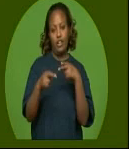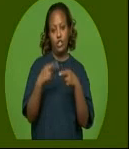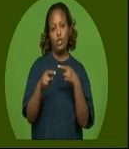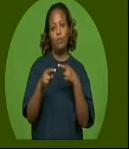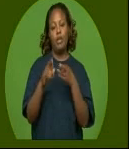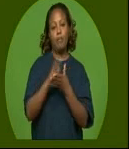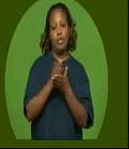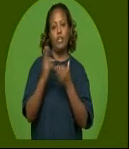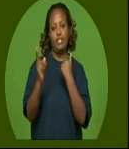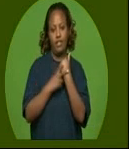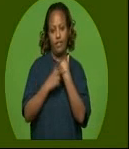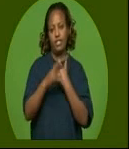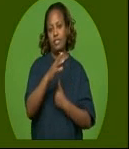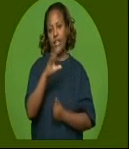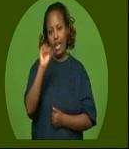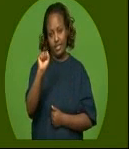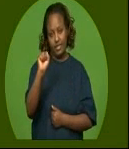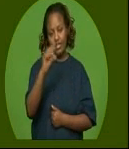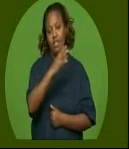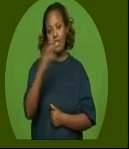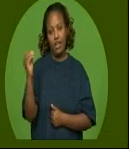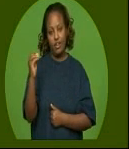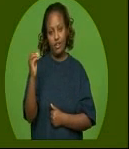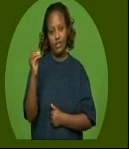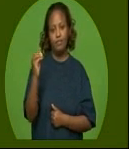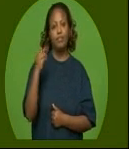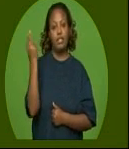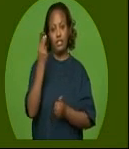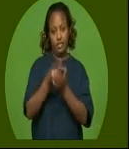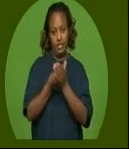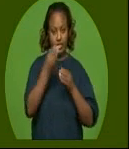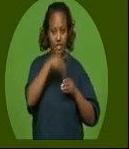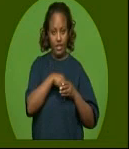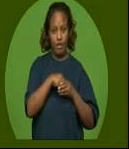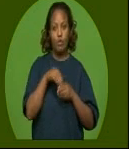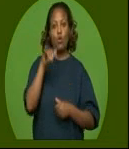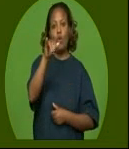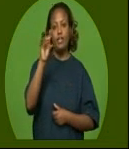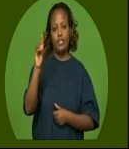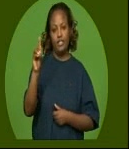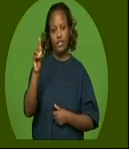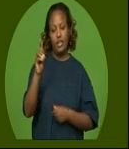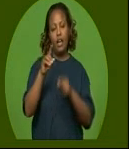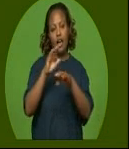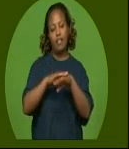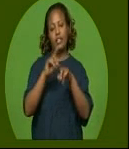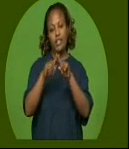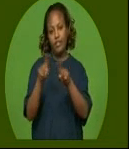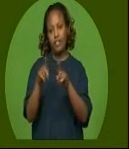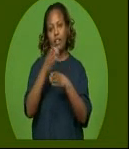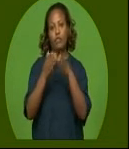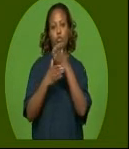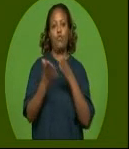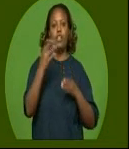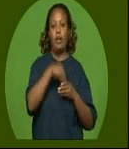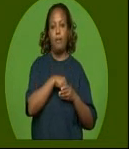the relationship between savings S and disposable income YD at